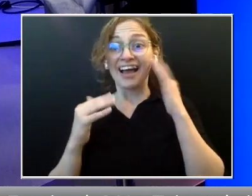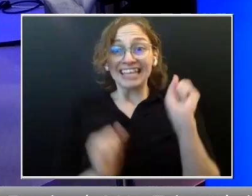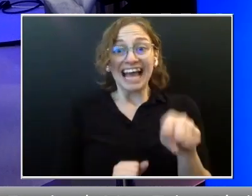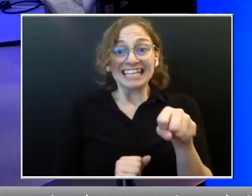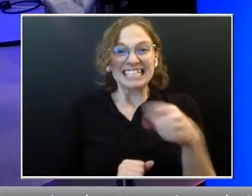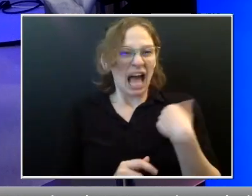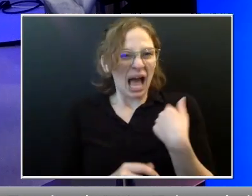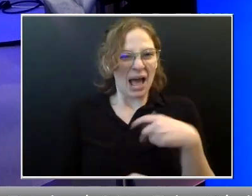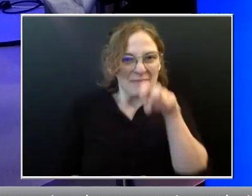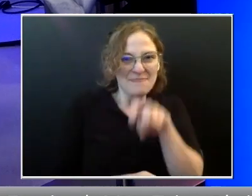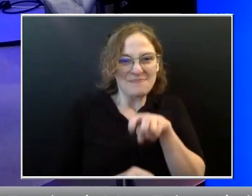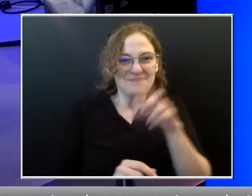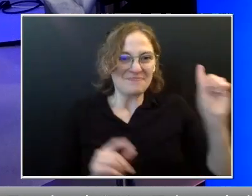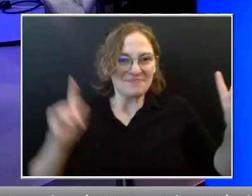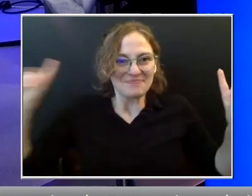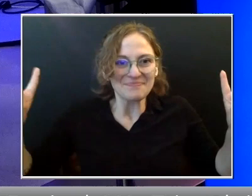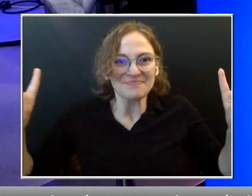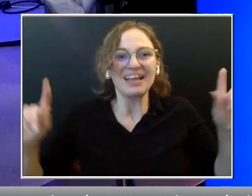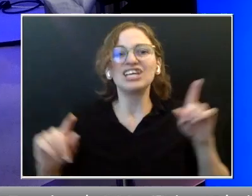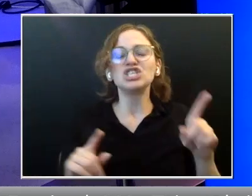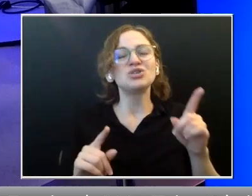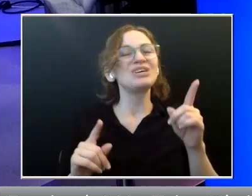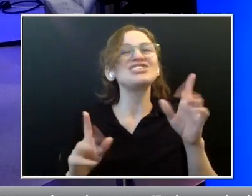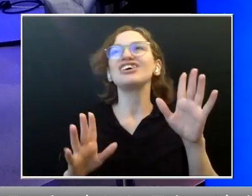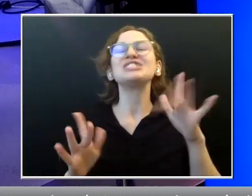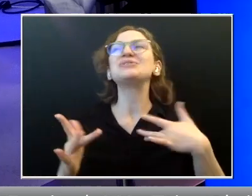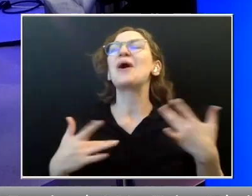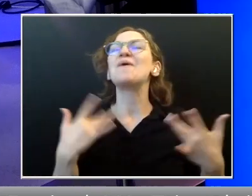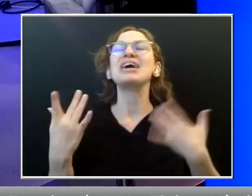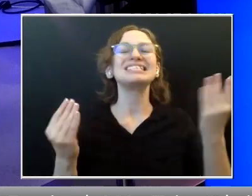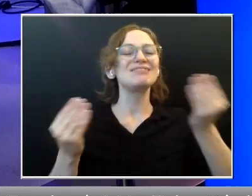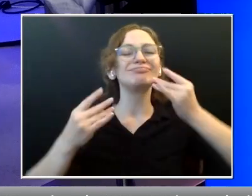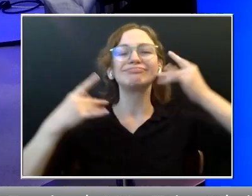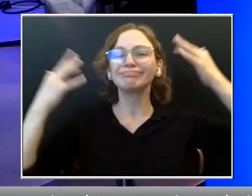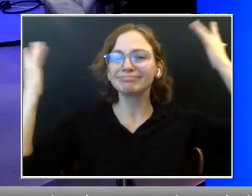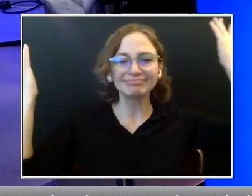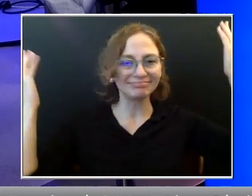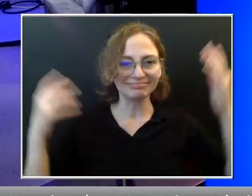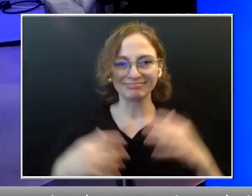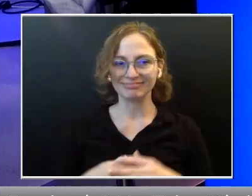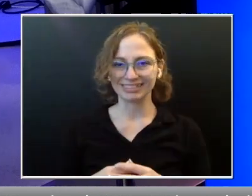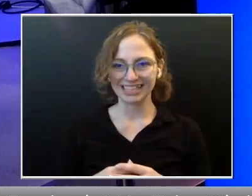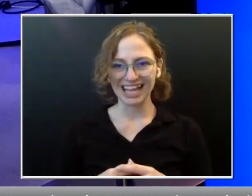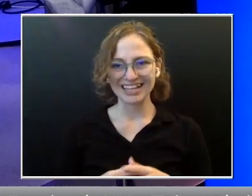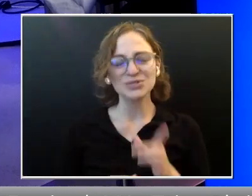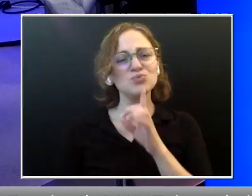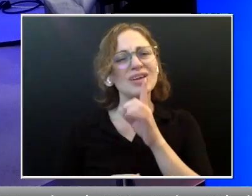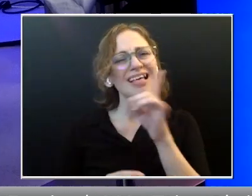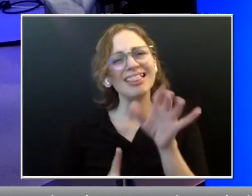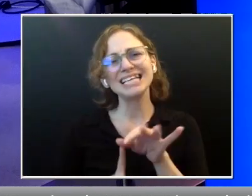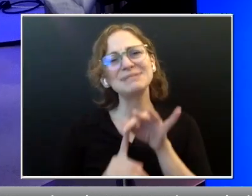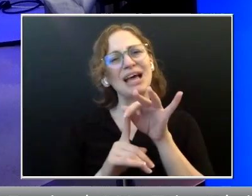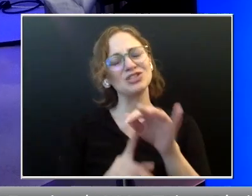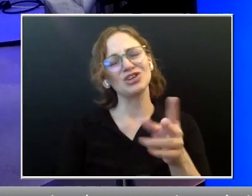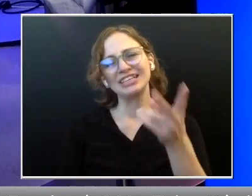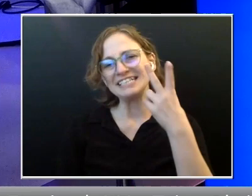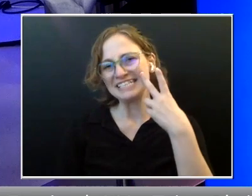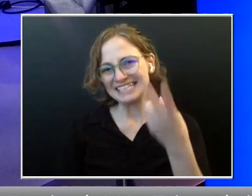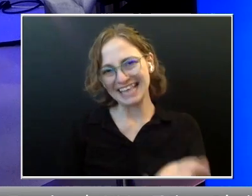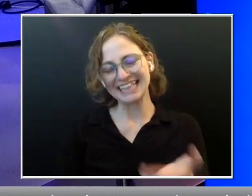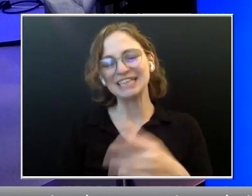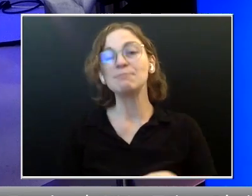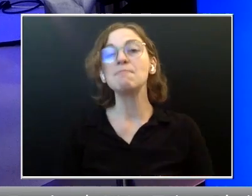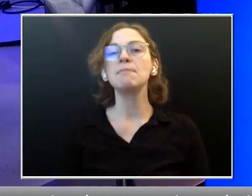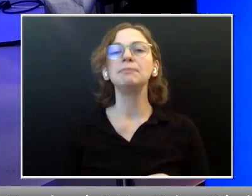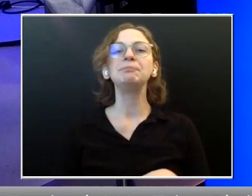she lit up. It was like this effervescence. It's really, really special to see. I want to ask Dr. Fabian